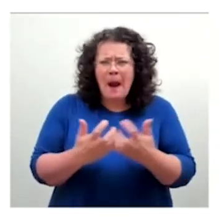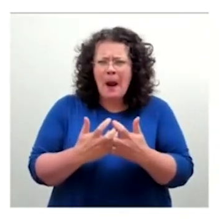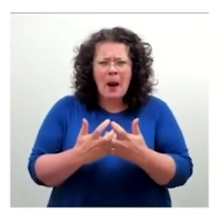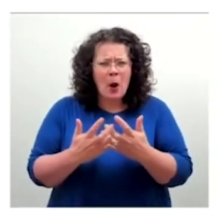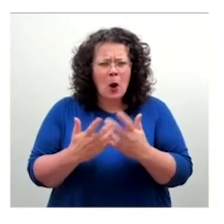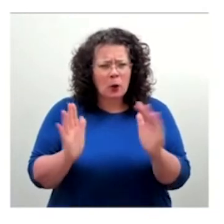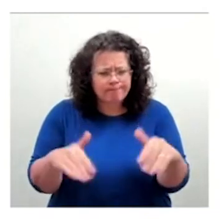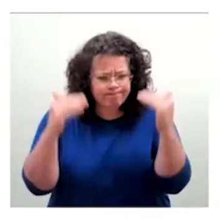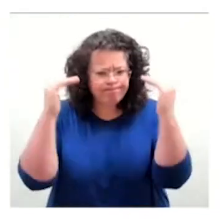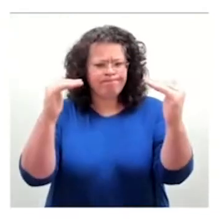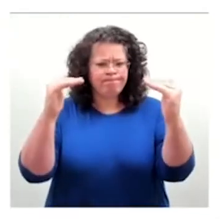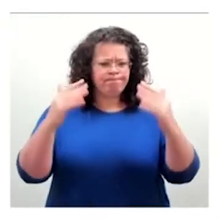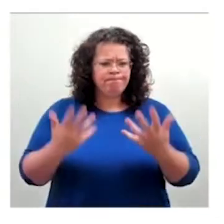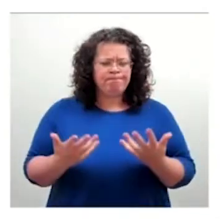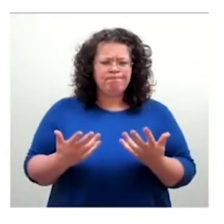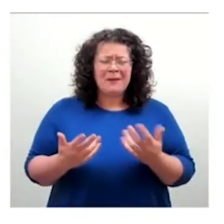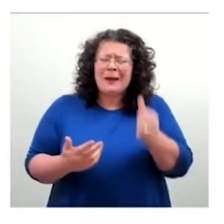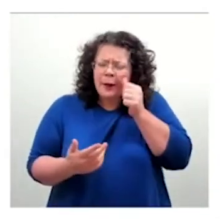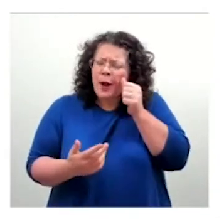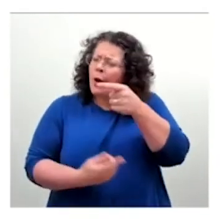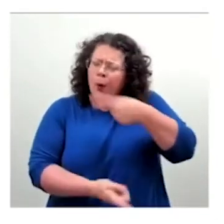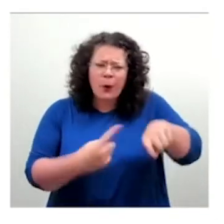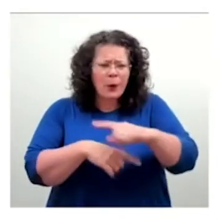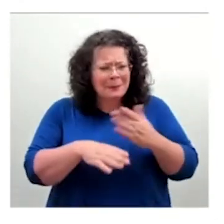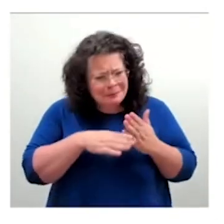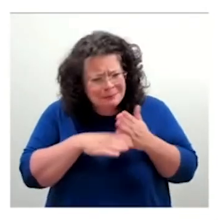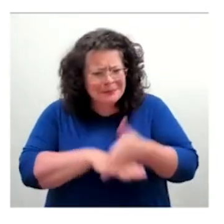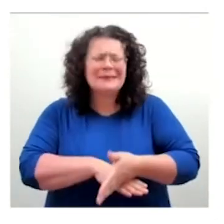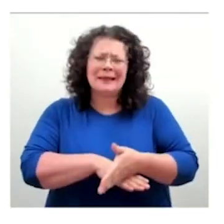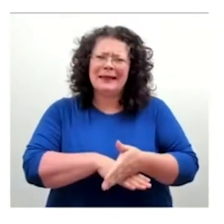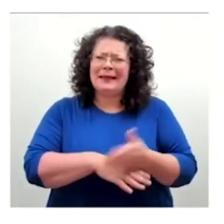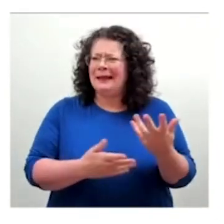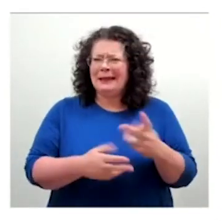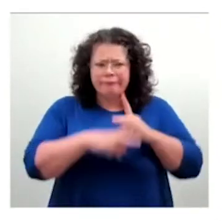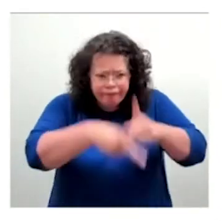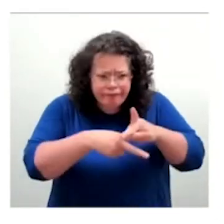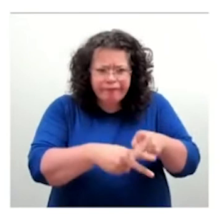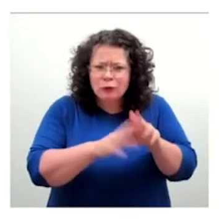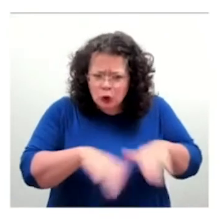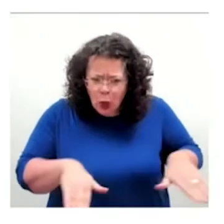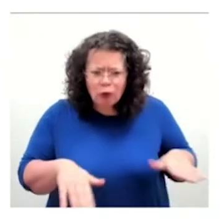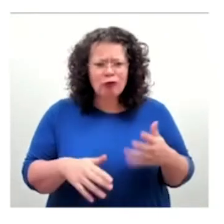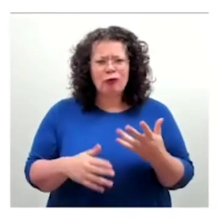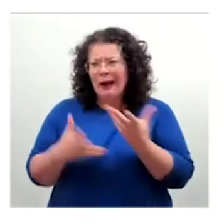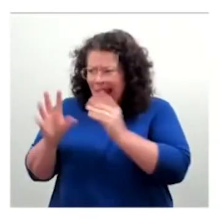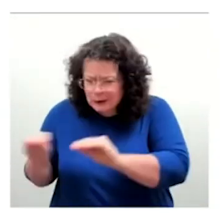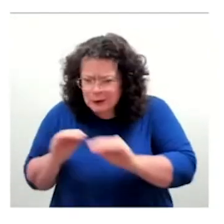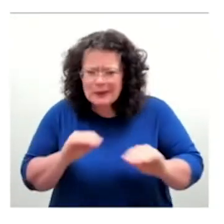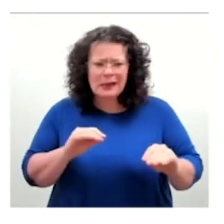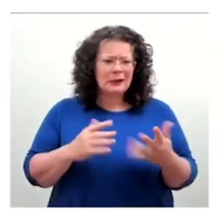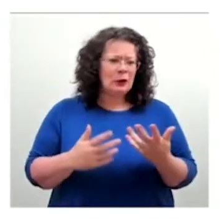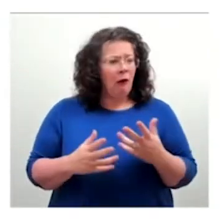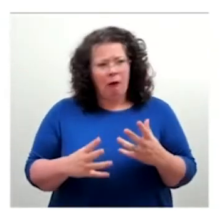that we need to do in these times, we work about how we can partner together to have a broader level of impact.